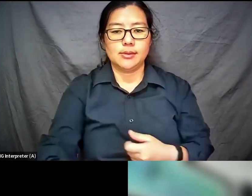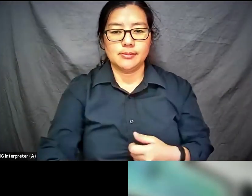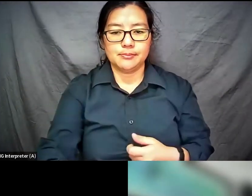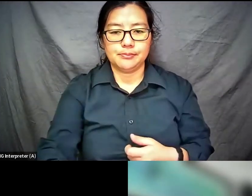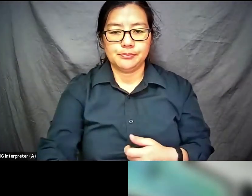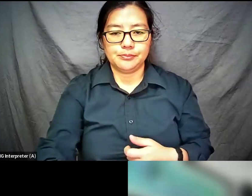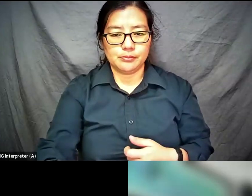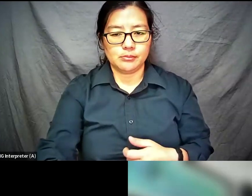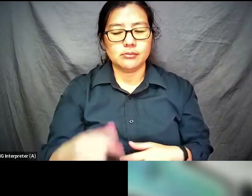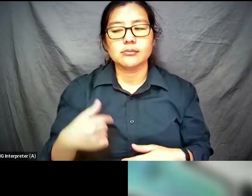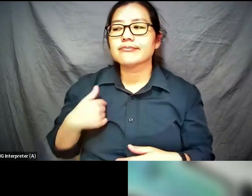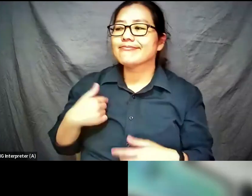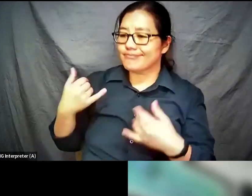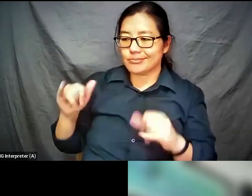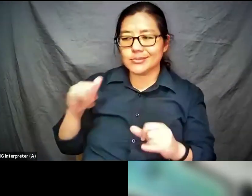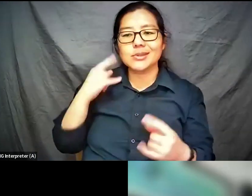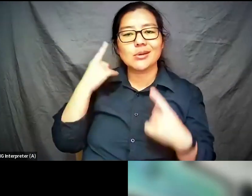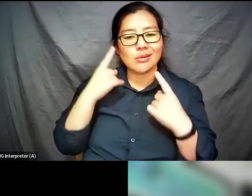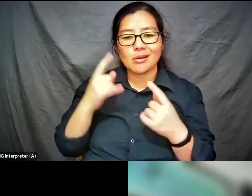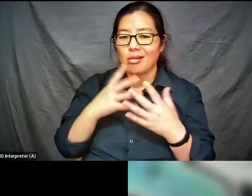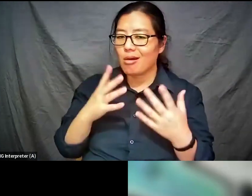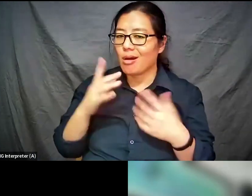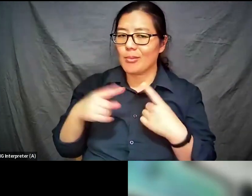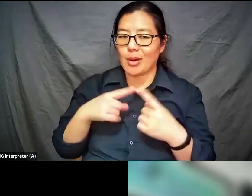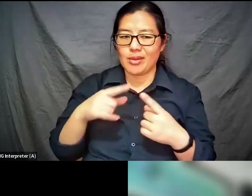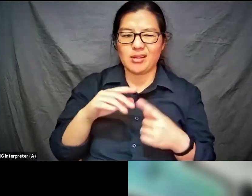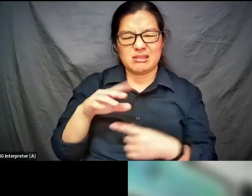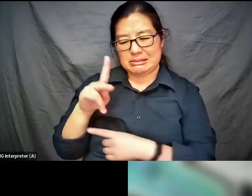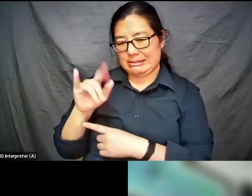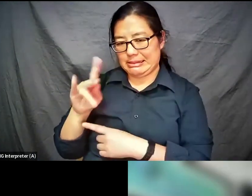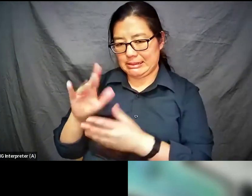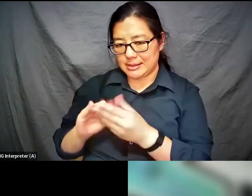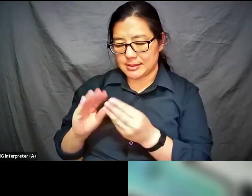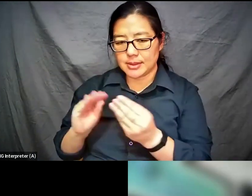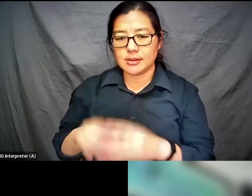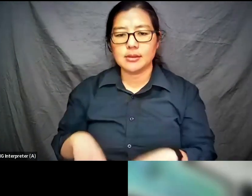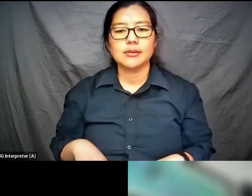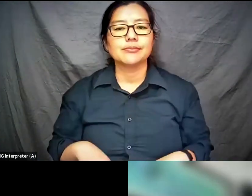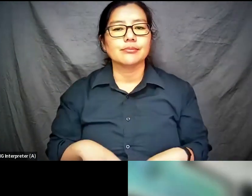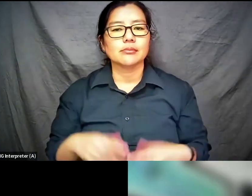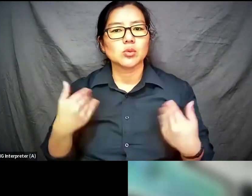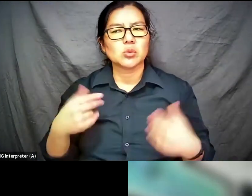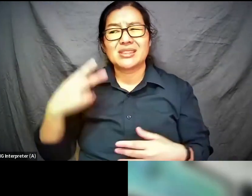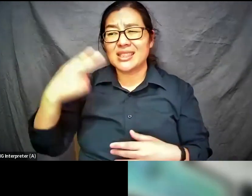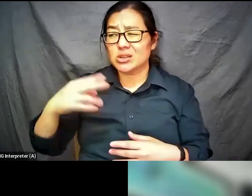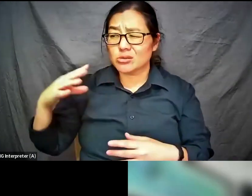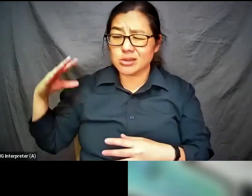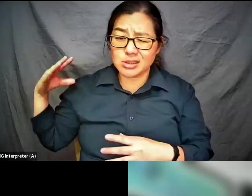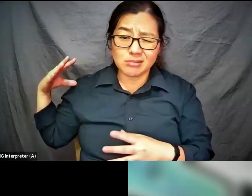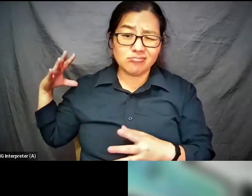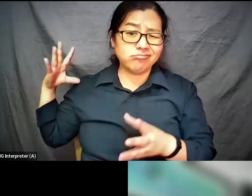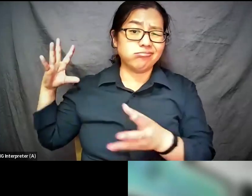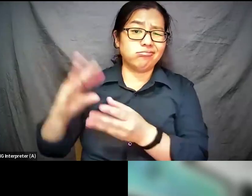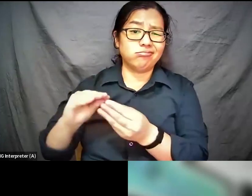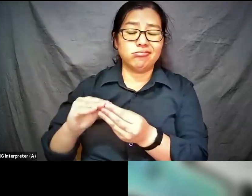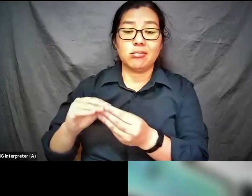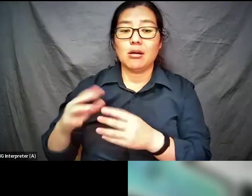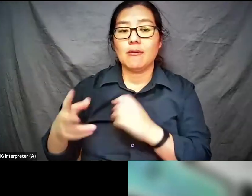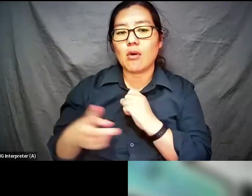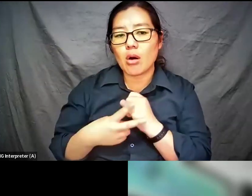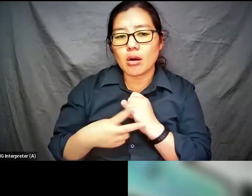a writer. And so I've seen the many iterations of Black women kind of leading